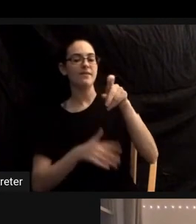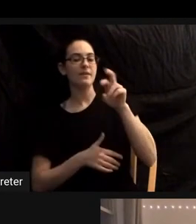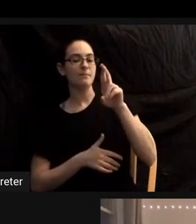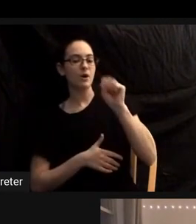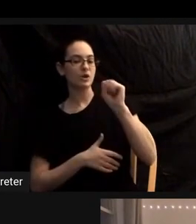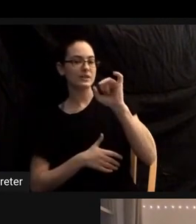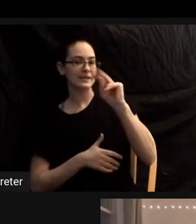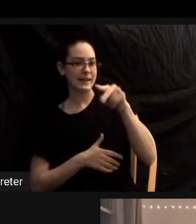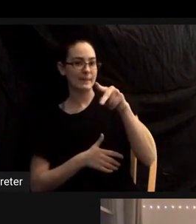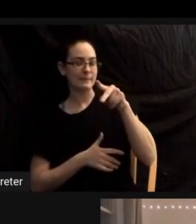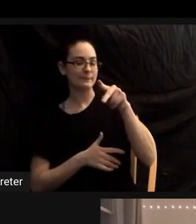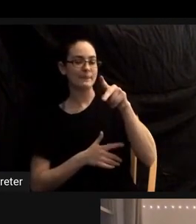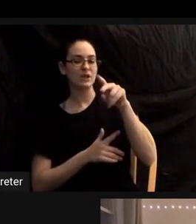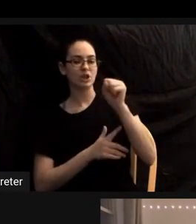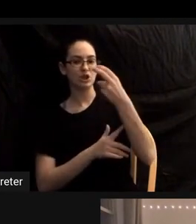about, and